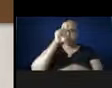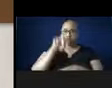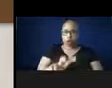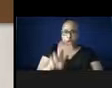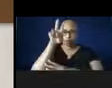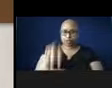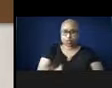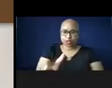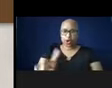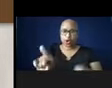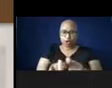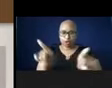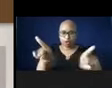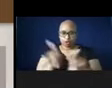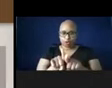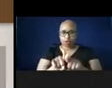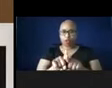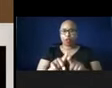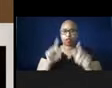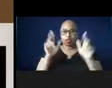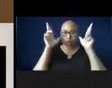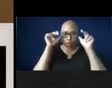door.